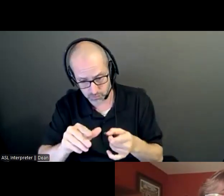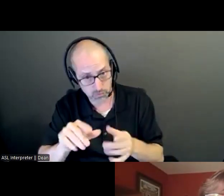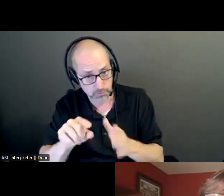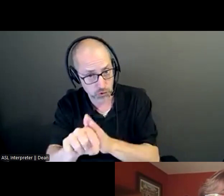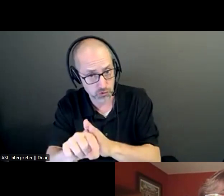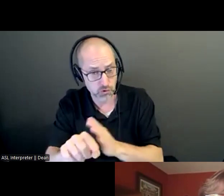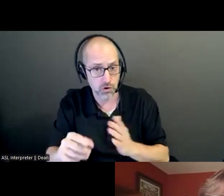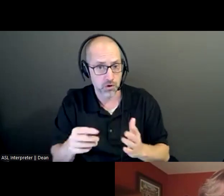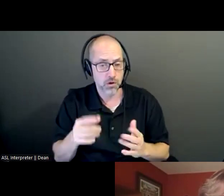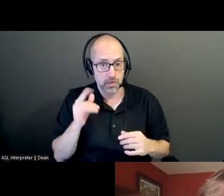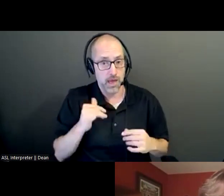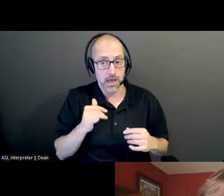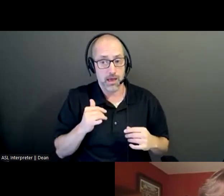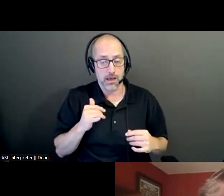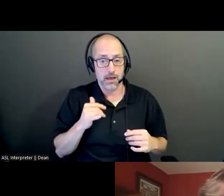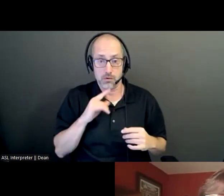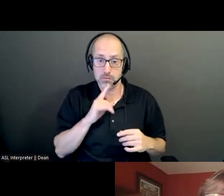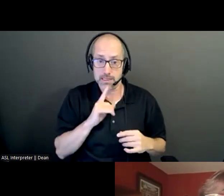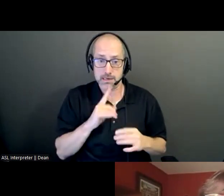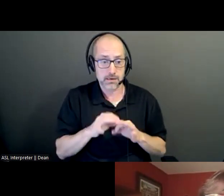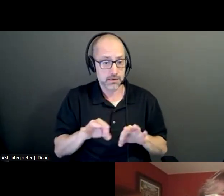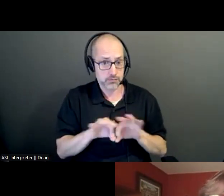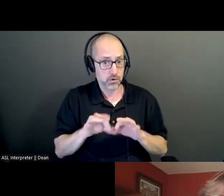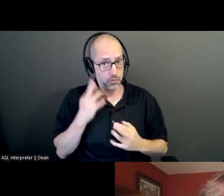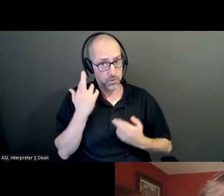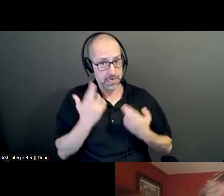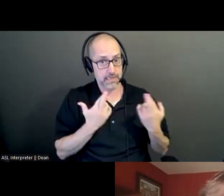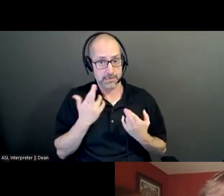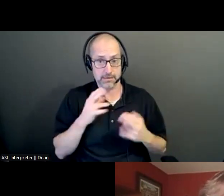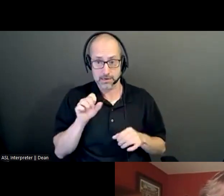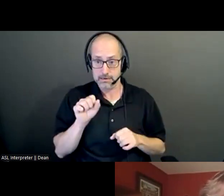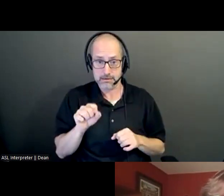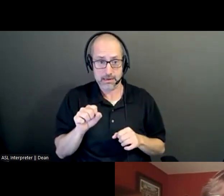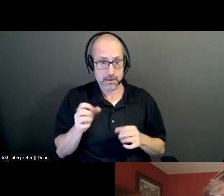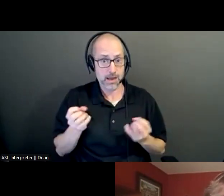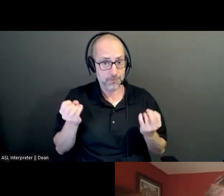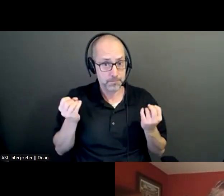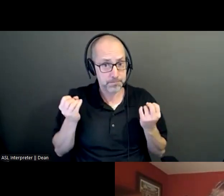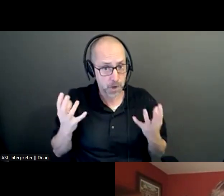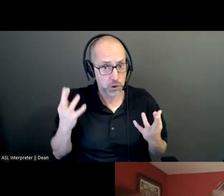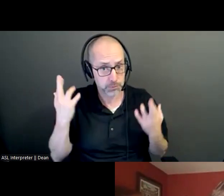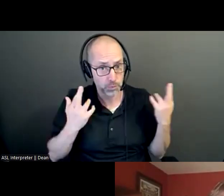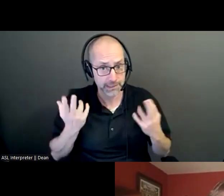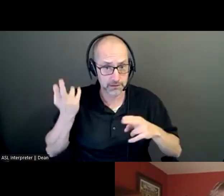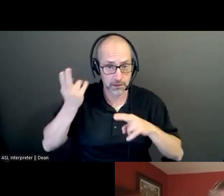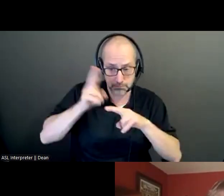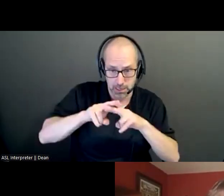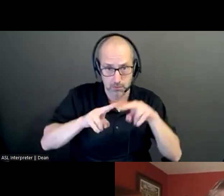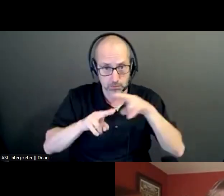really opened my eyes to some of the ways in which the multiple factors can start to intersect and